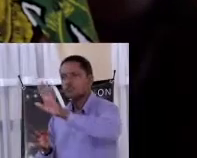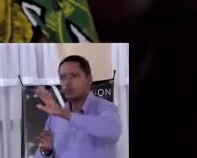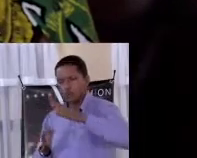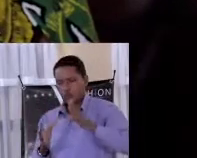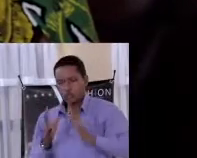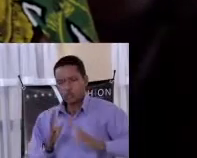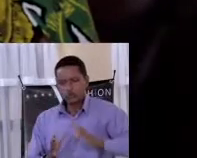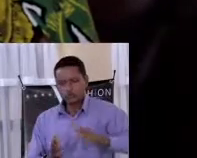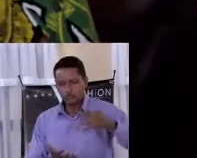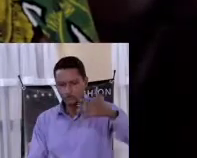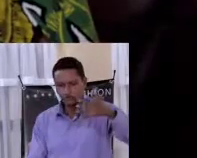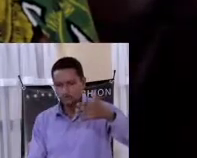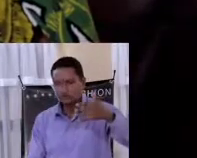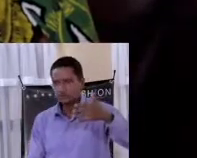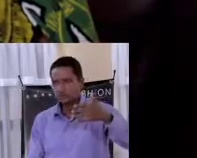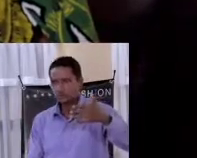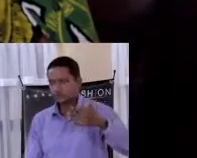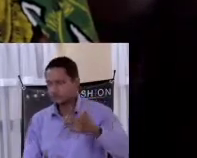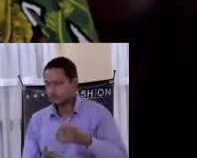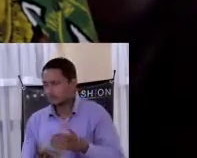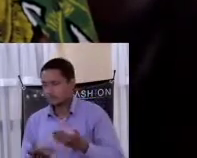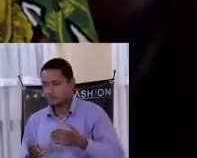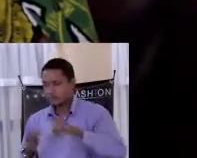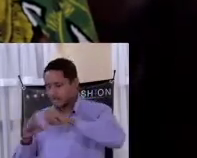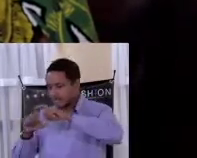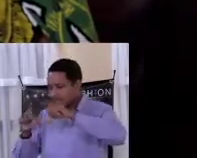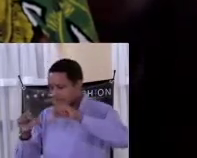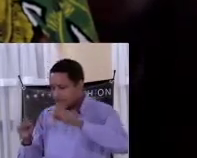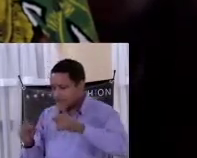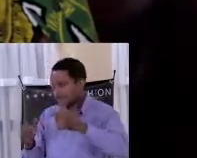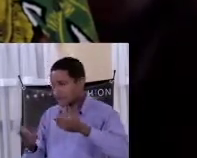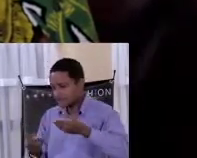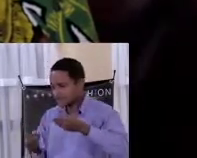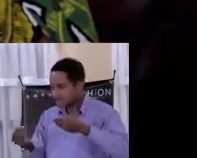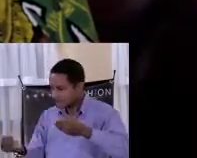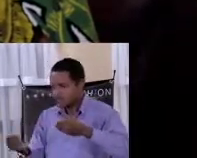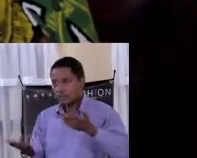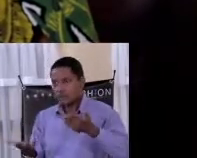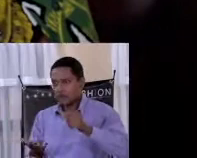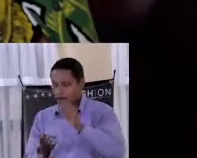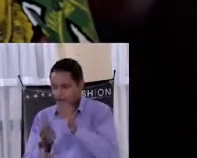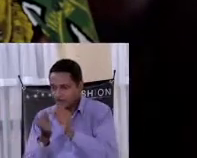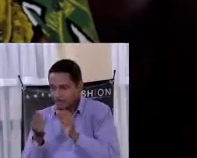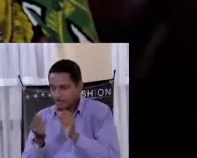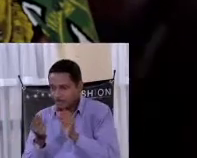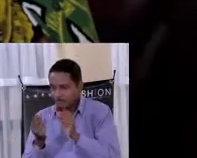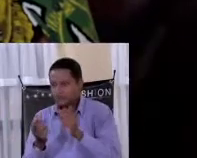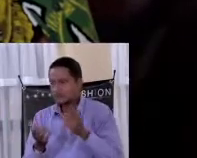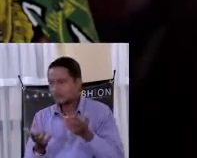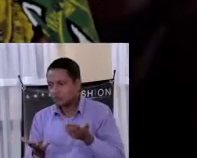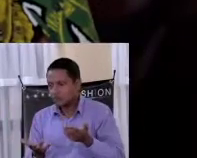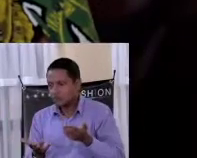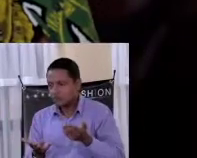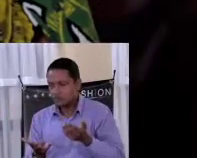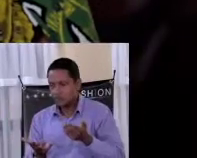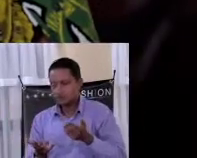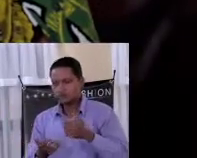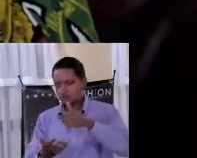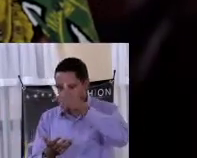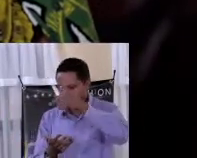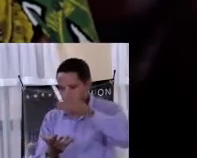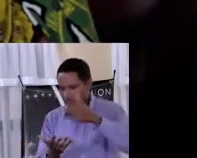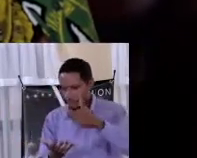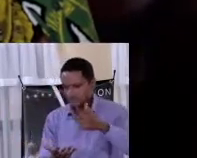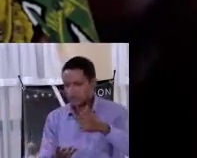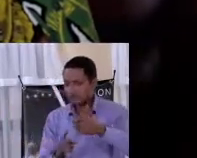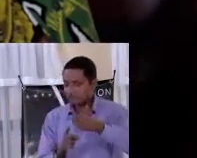okay, this is a complimentary card or a bag or a pen or a group of items from this particular brand,